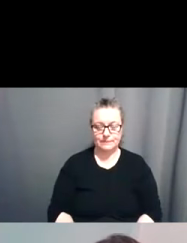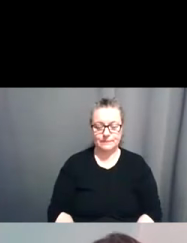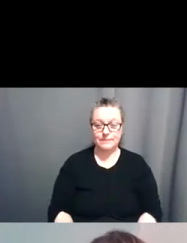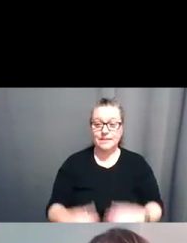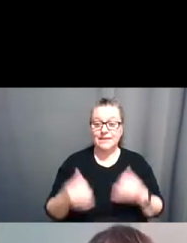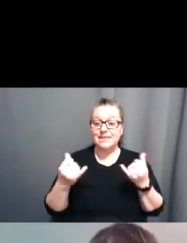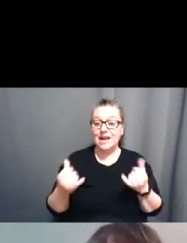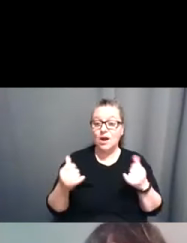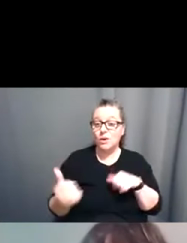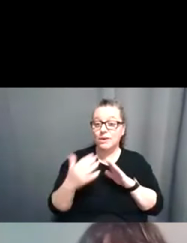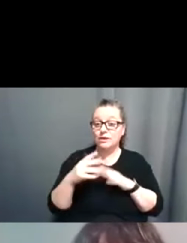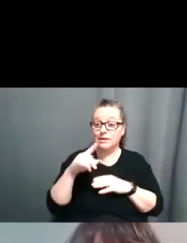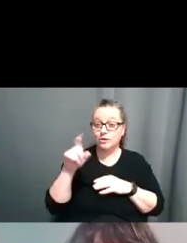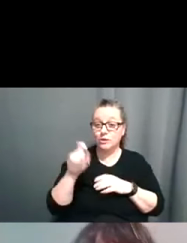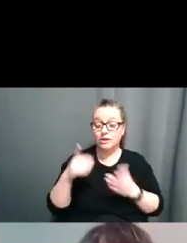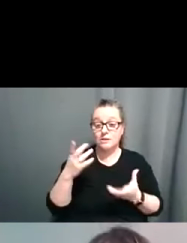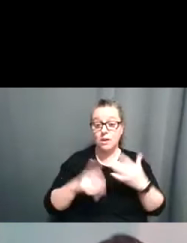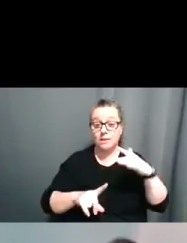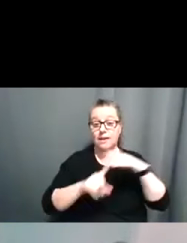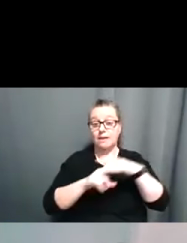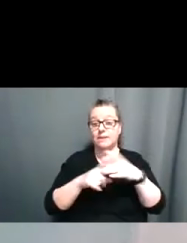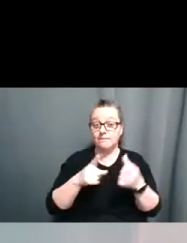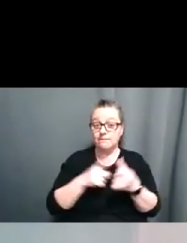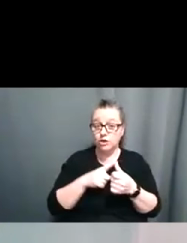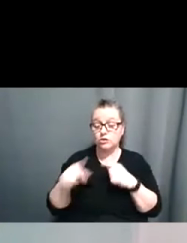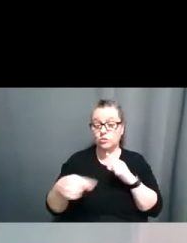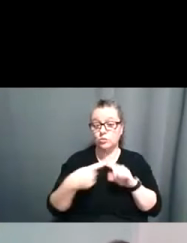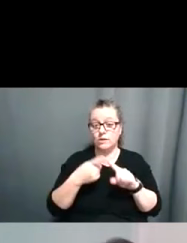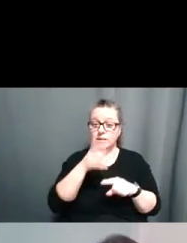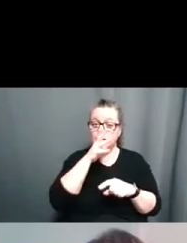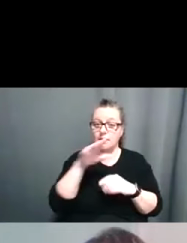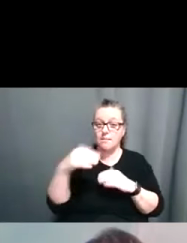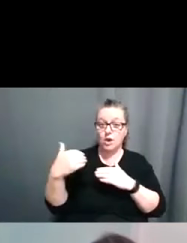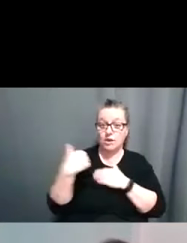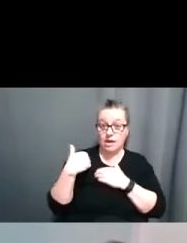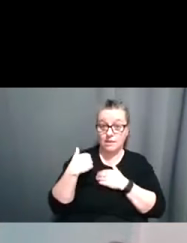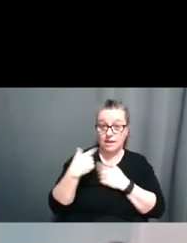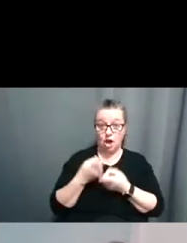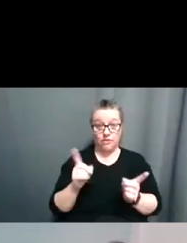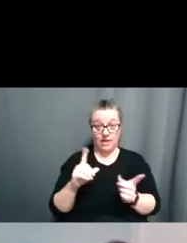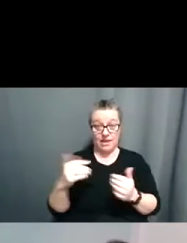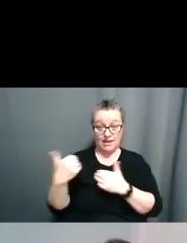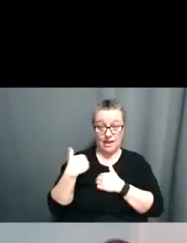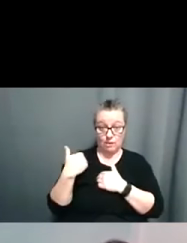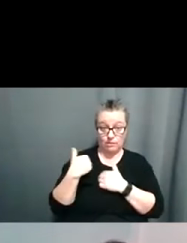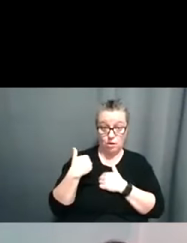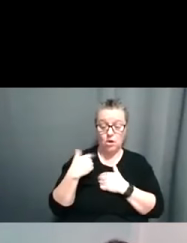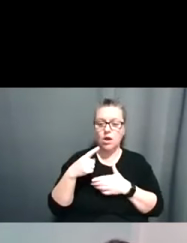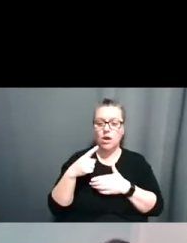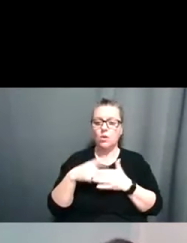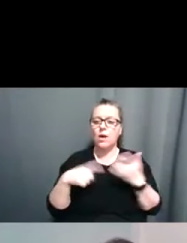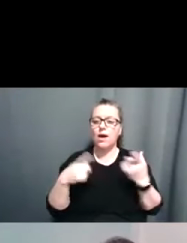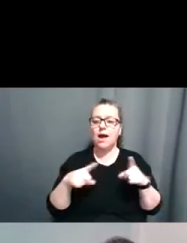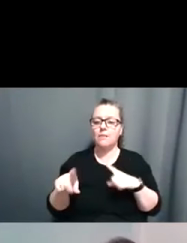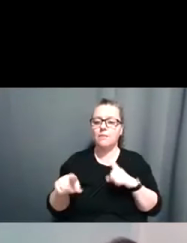Now let's address the question that probably comes to mind first when we talk about accountability. Are they accountable? And what happens when